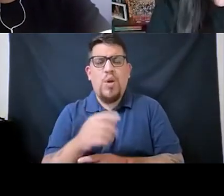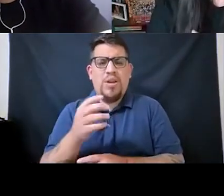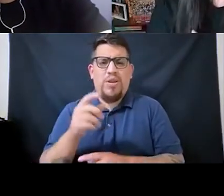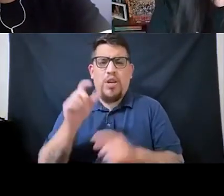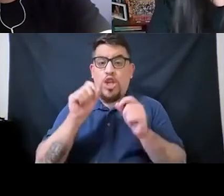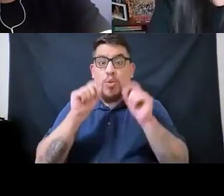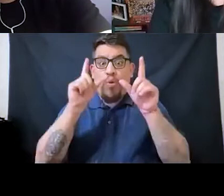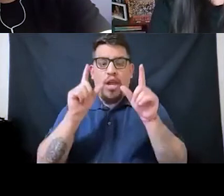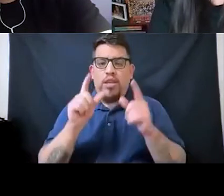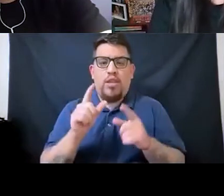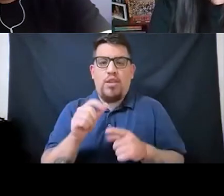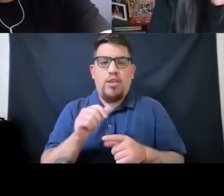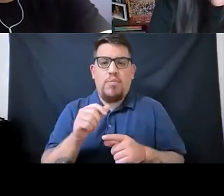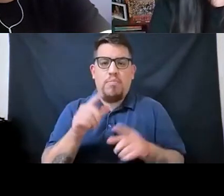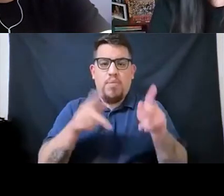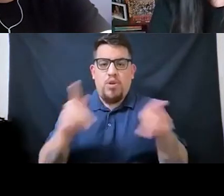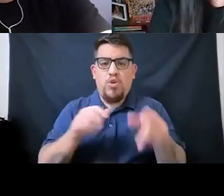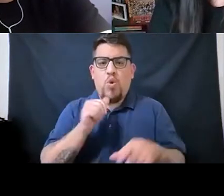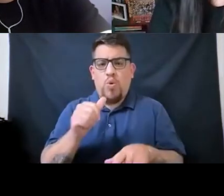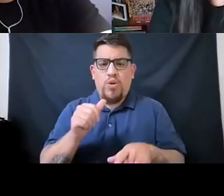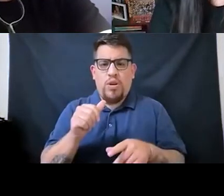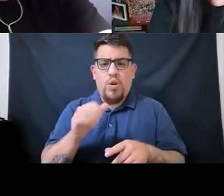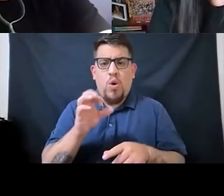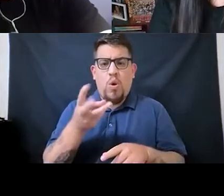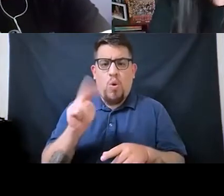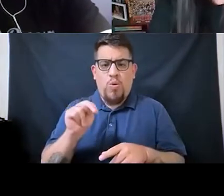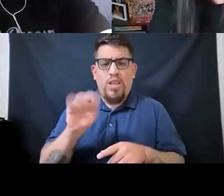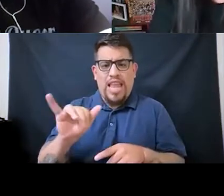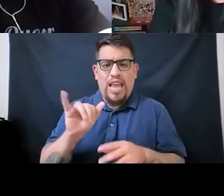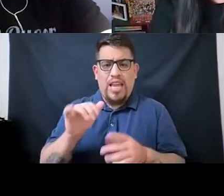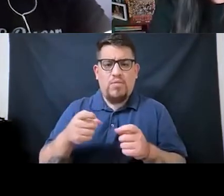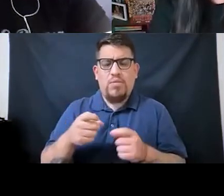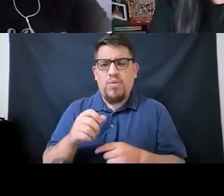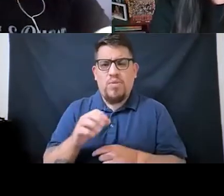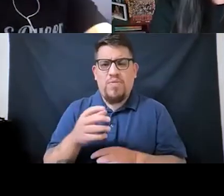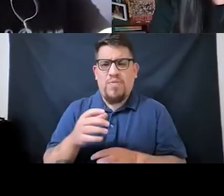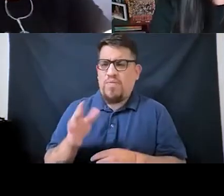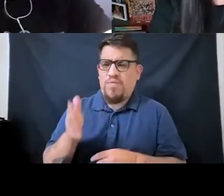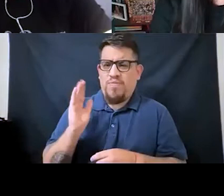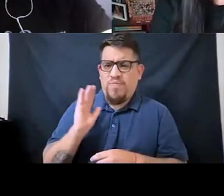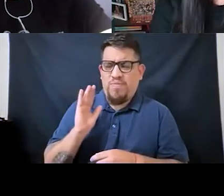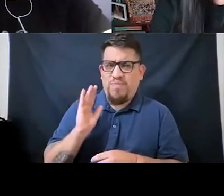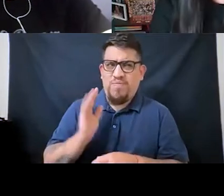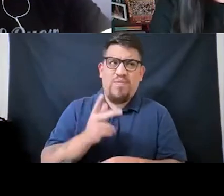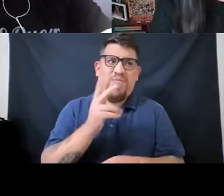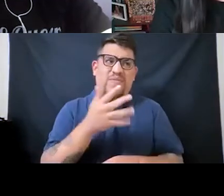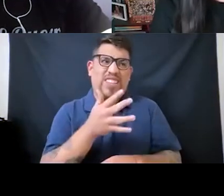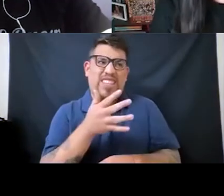as a domain or as a Twitter handle? Kinda. I was like, I wanted that